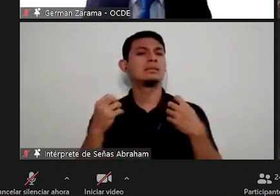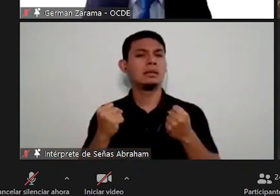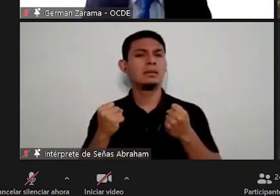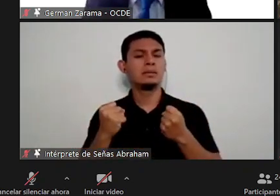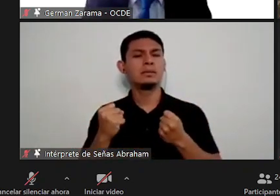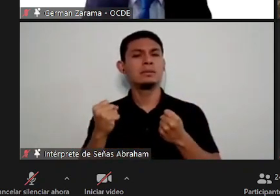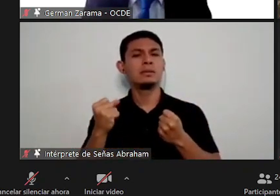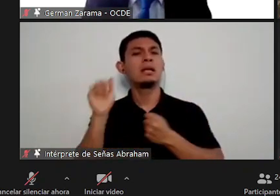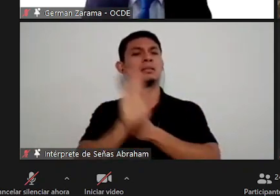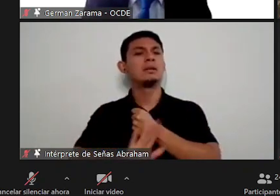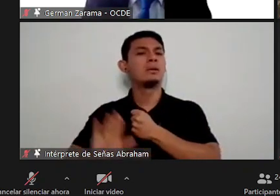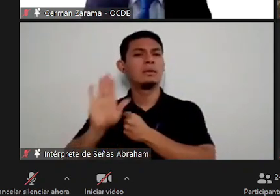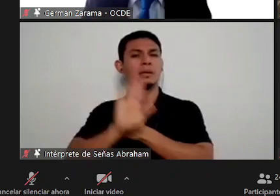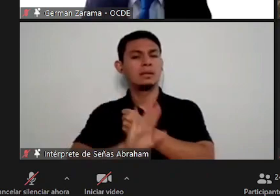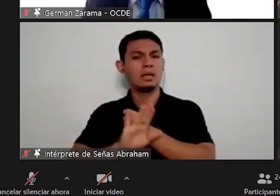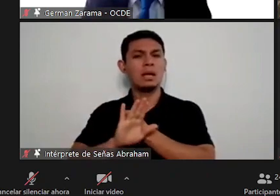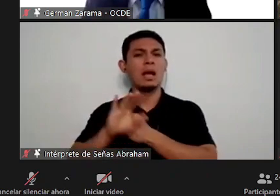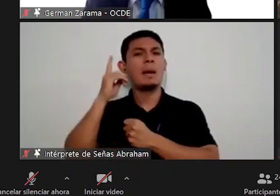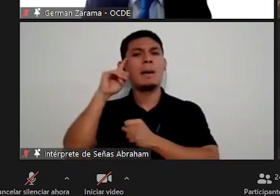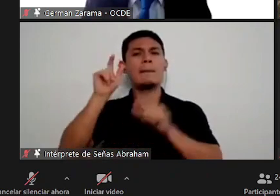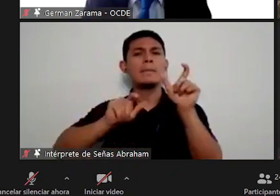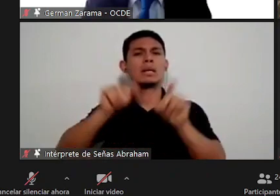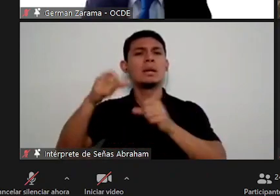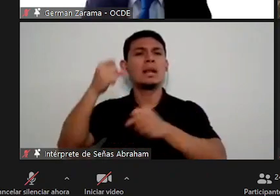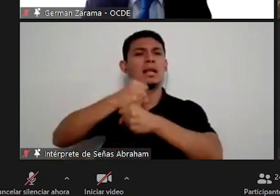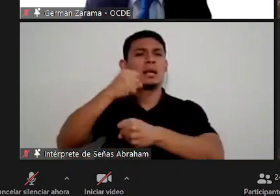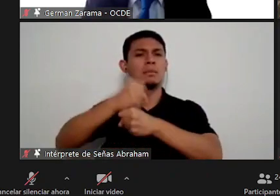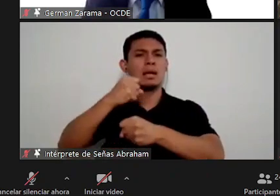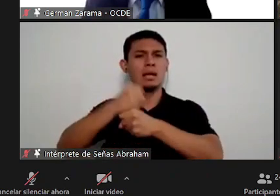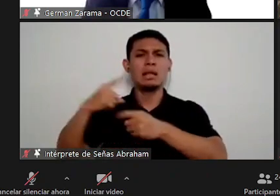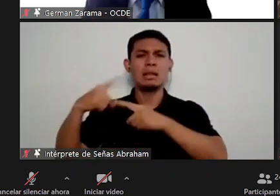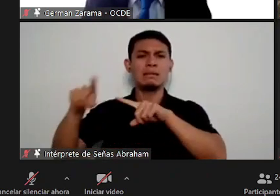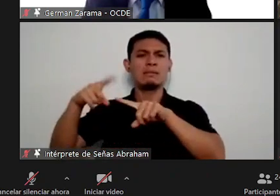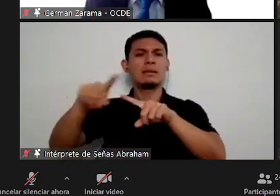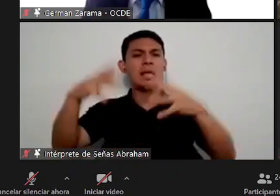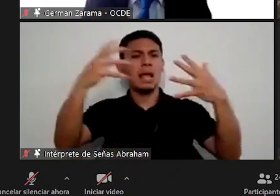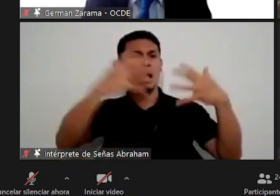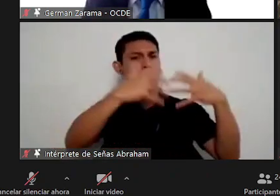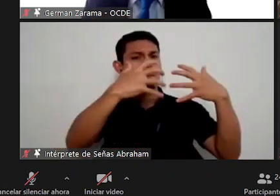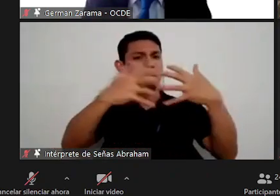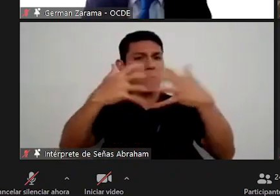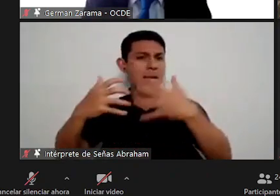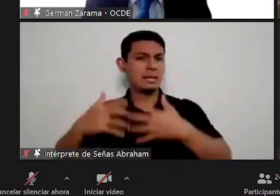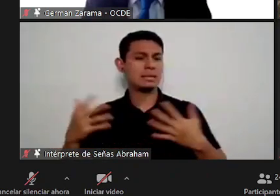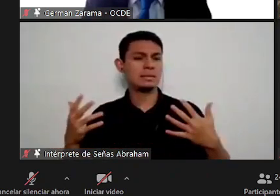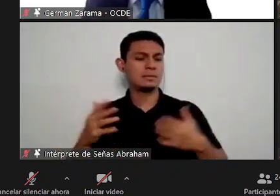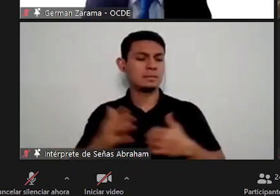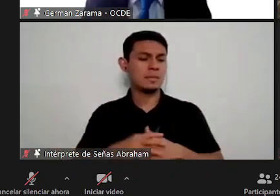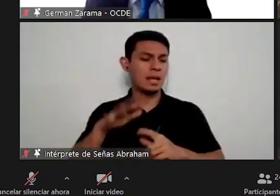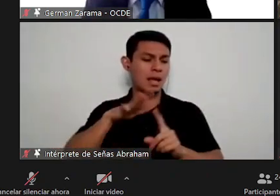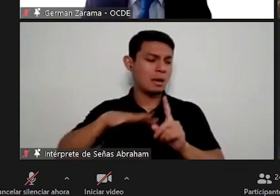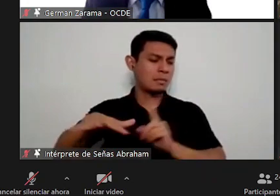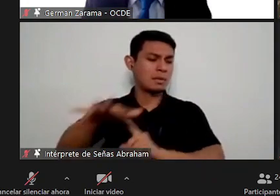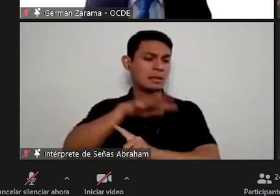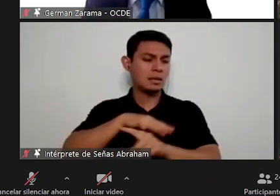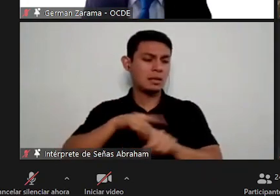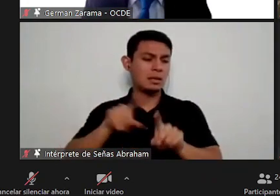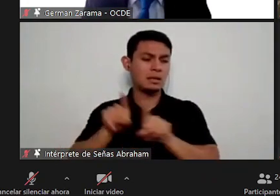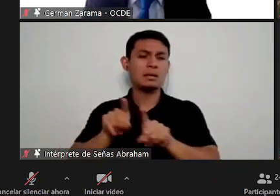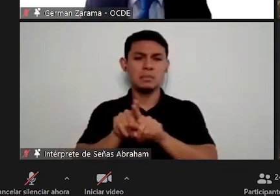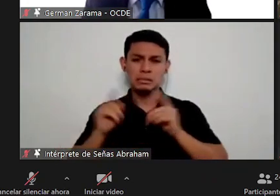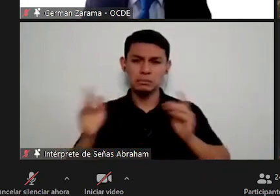safety but also in the health and safety of our workers of the different businesses and